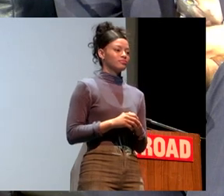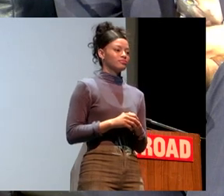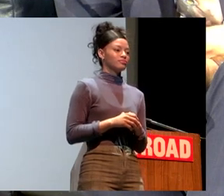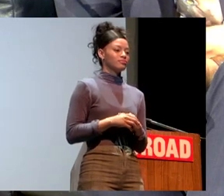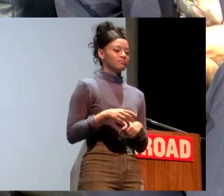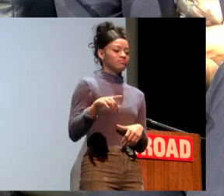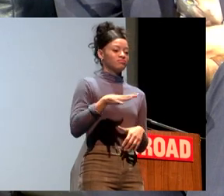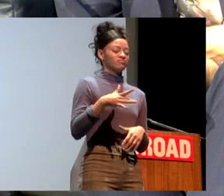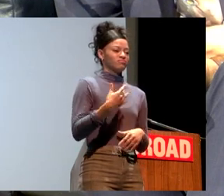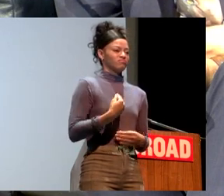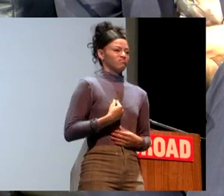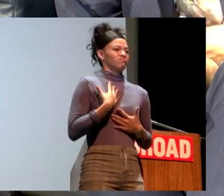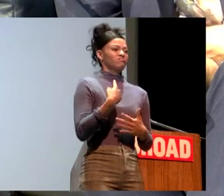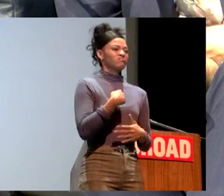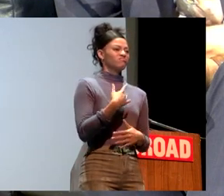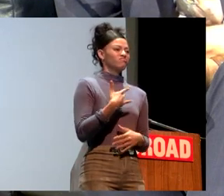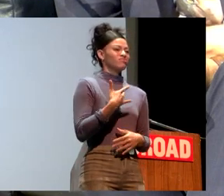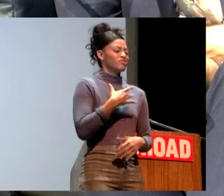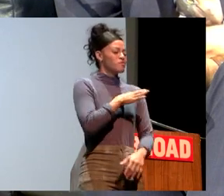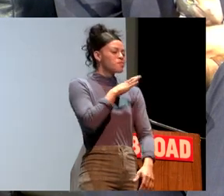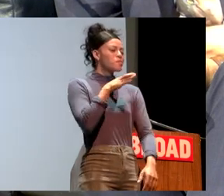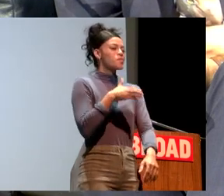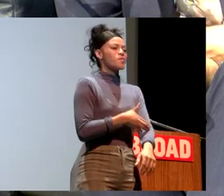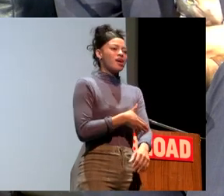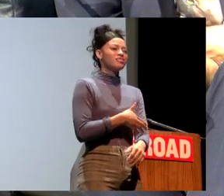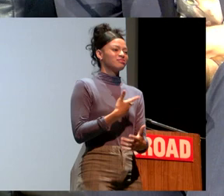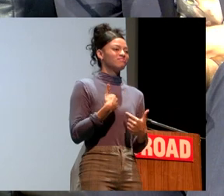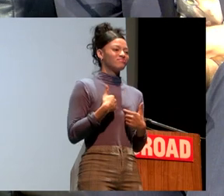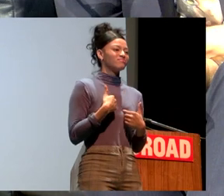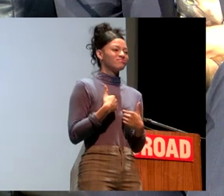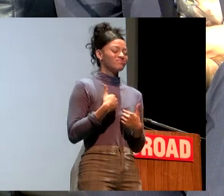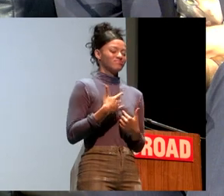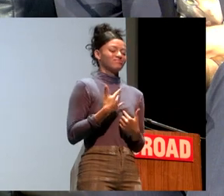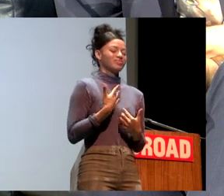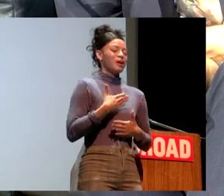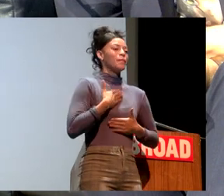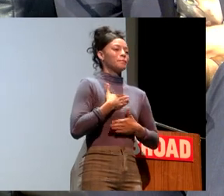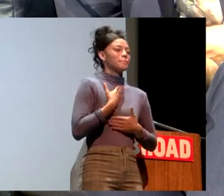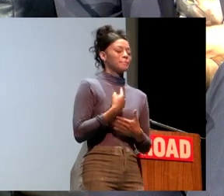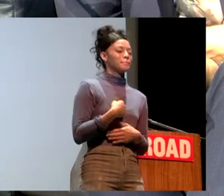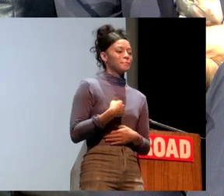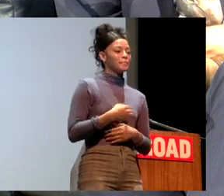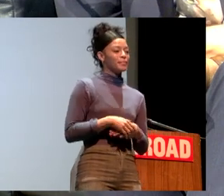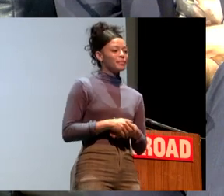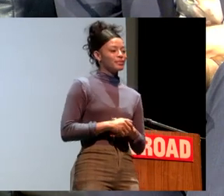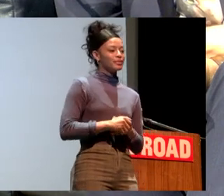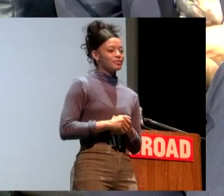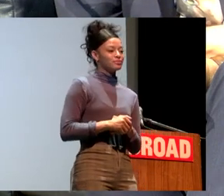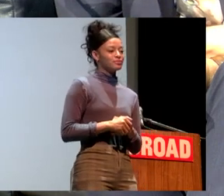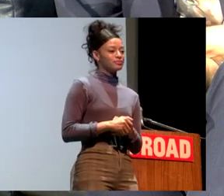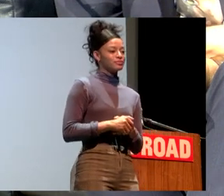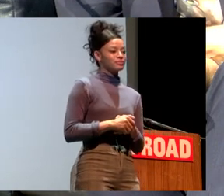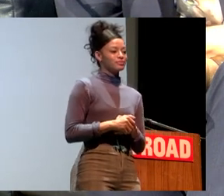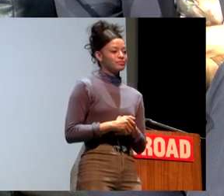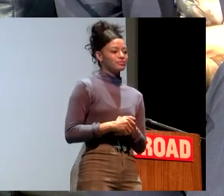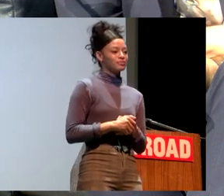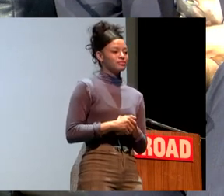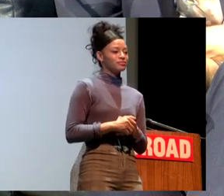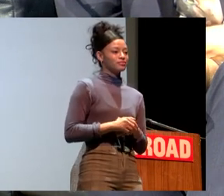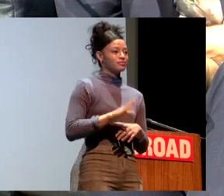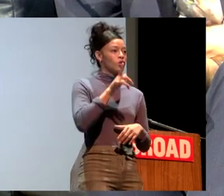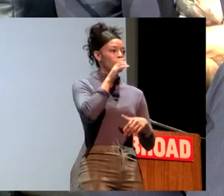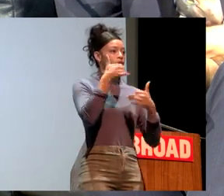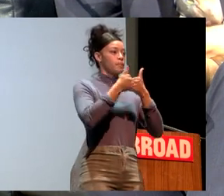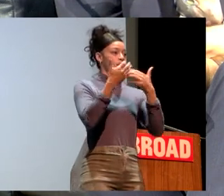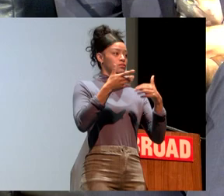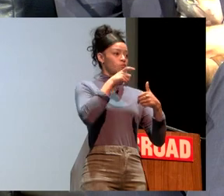of discovery and interaction. And so I don't know how many of you played Animal Crossing during the pandemic, if you can raise your hand or something. And not enough, you